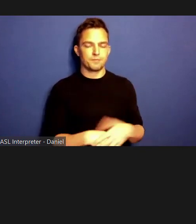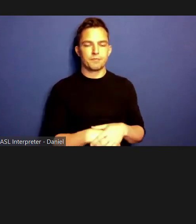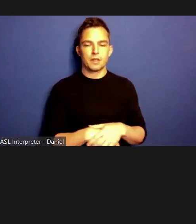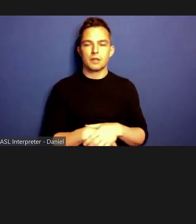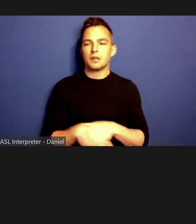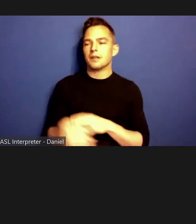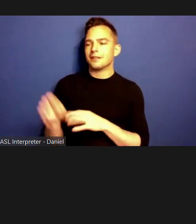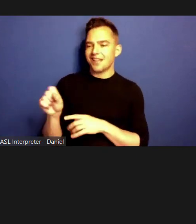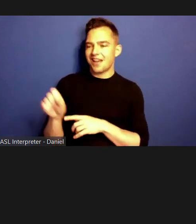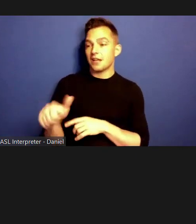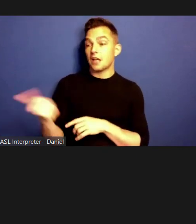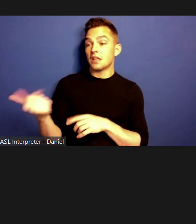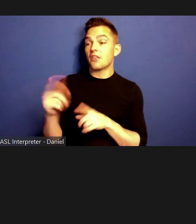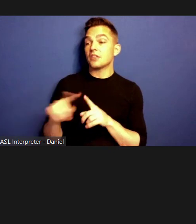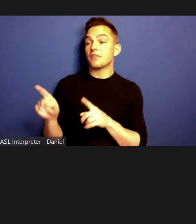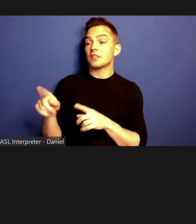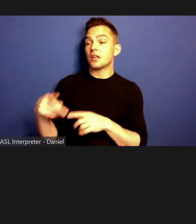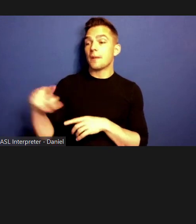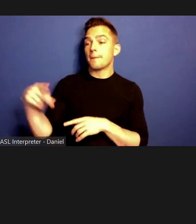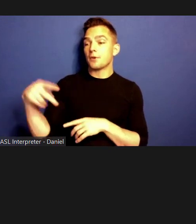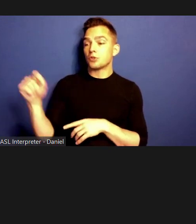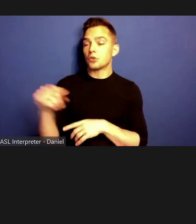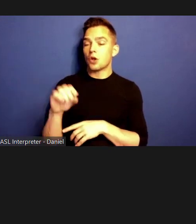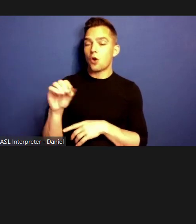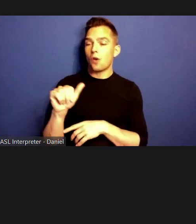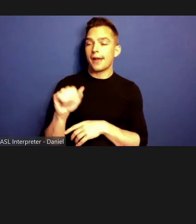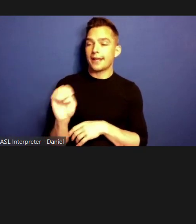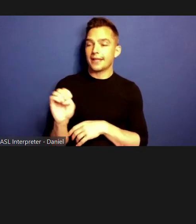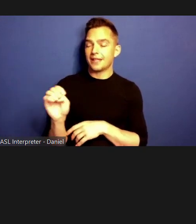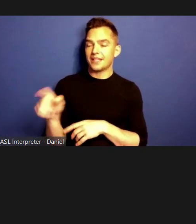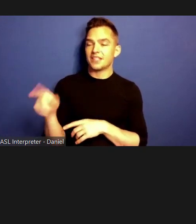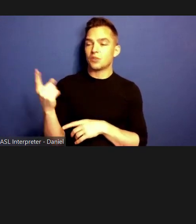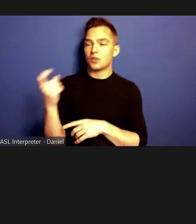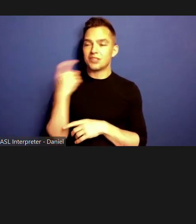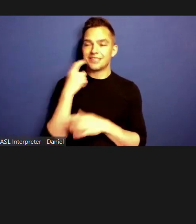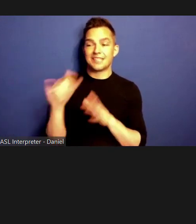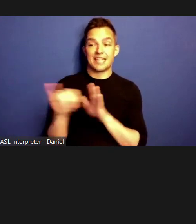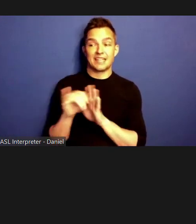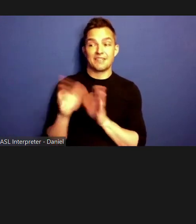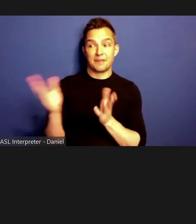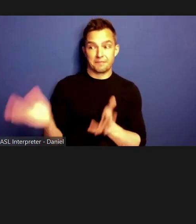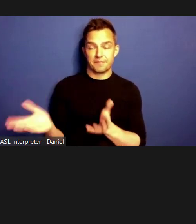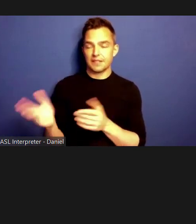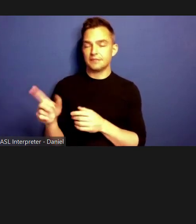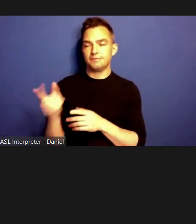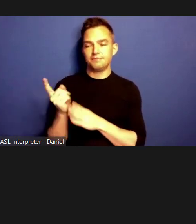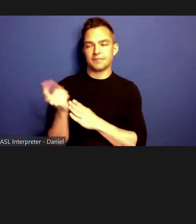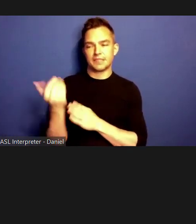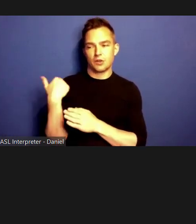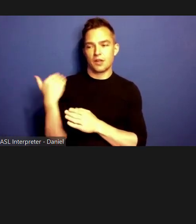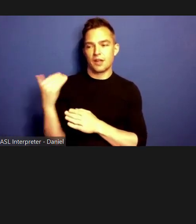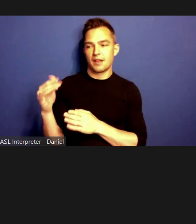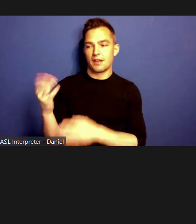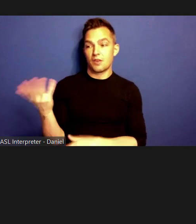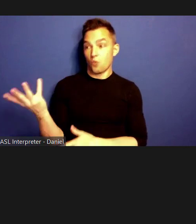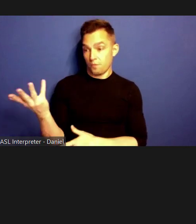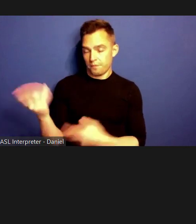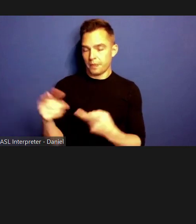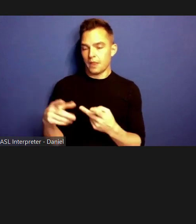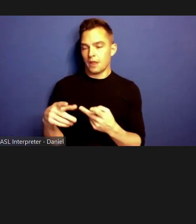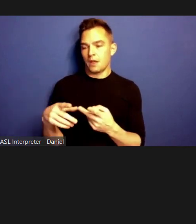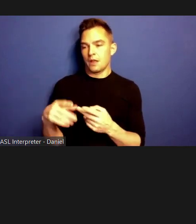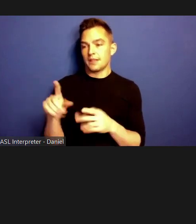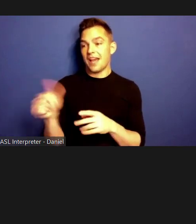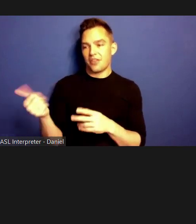other difference between pure tone and OAE screening is the one you just identified just a minute ago, and that is that the